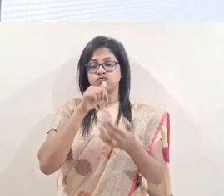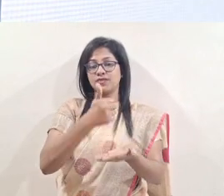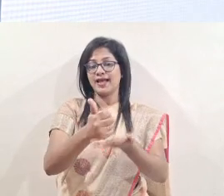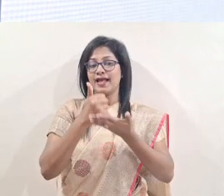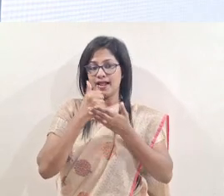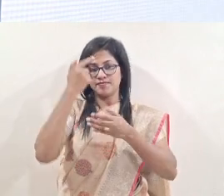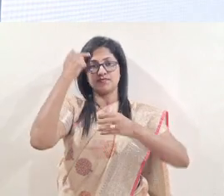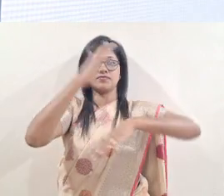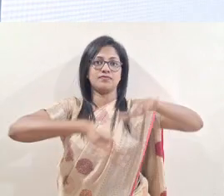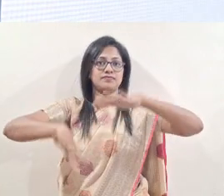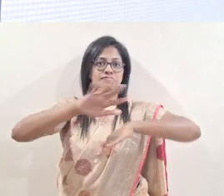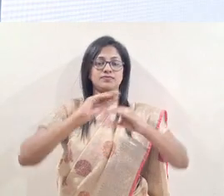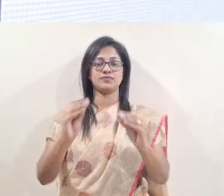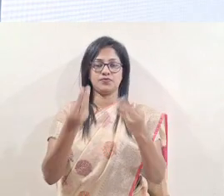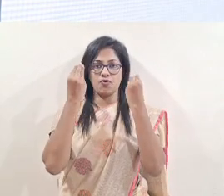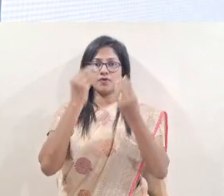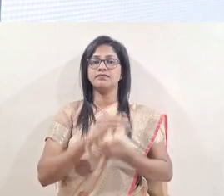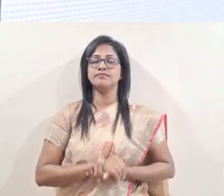strategies.